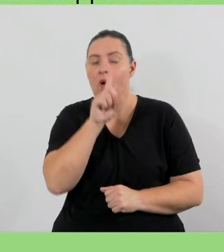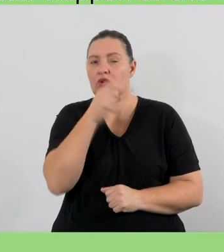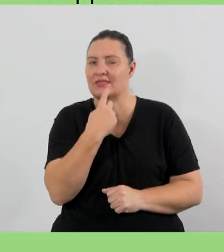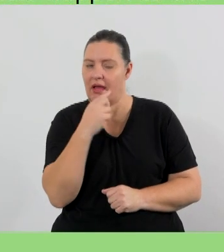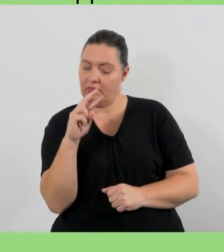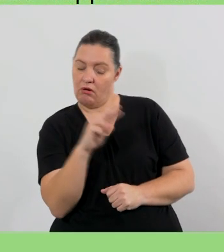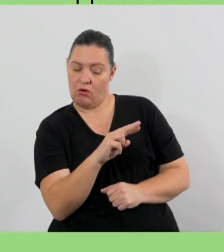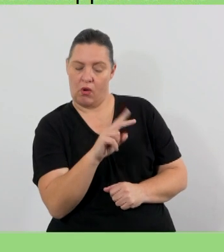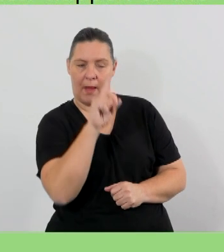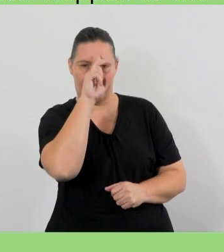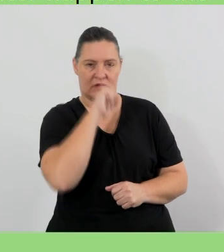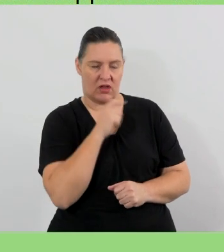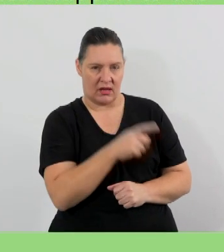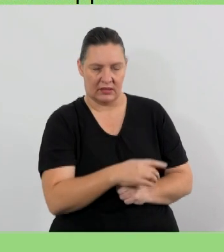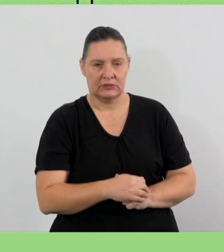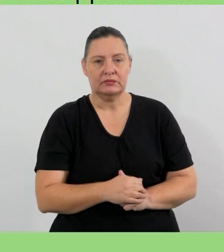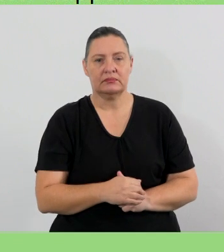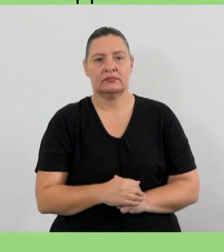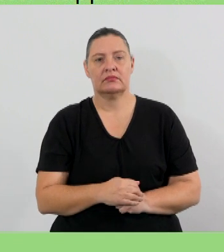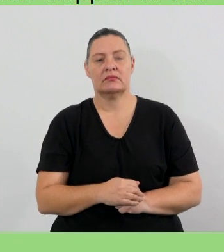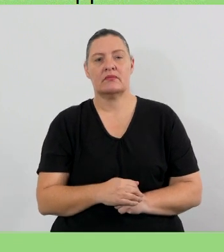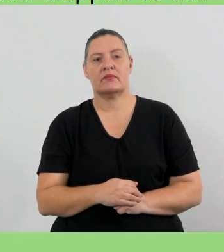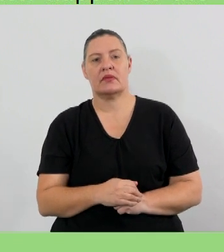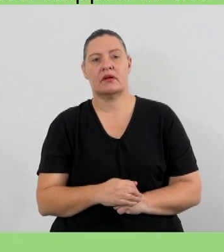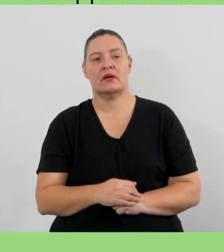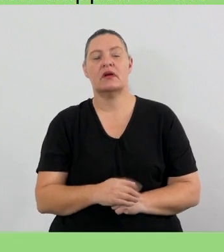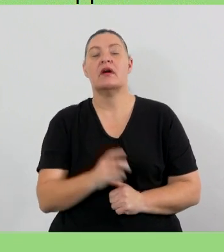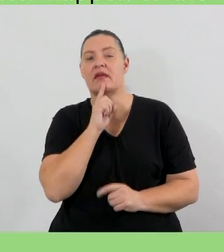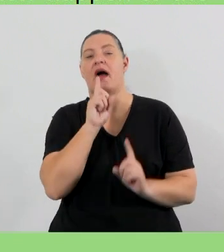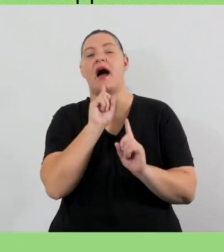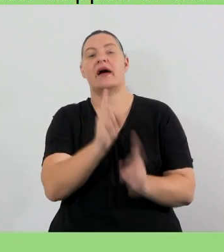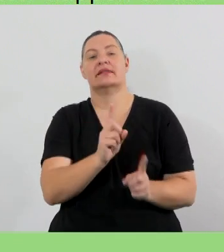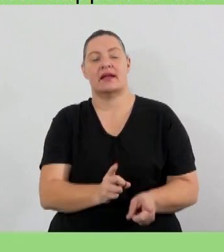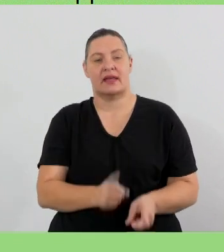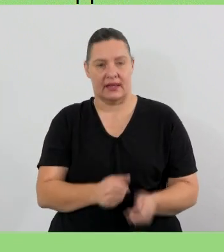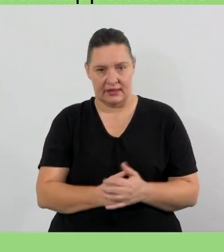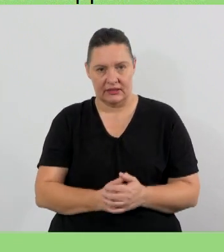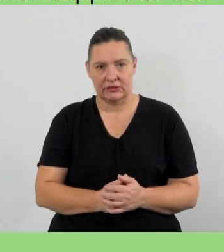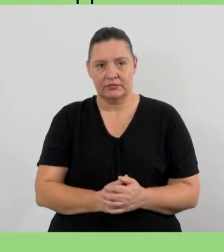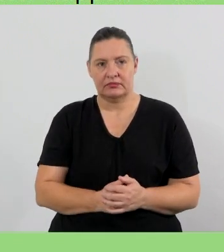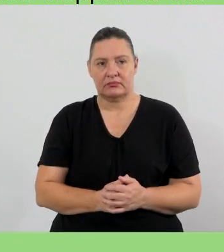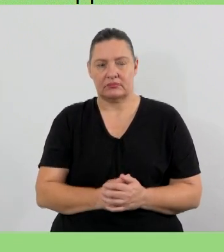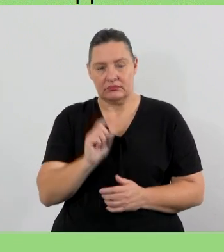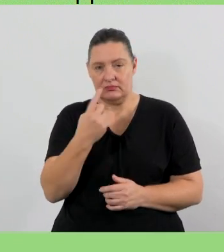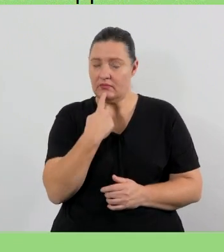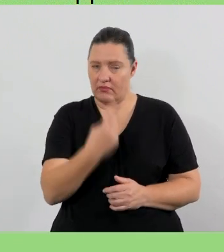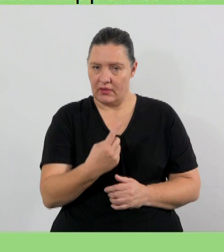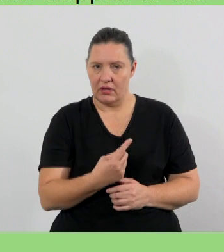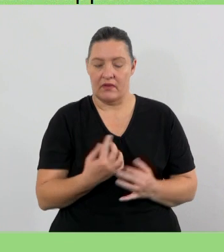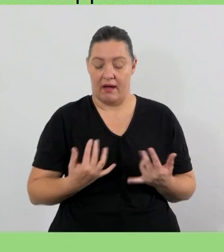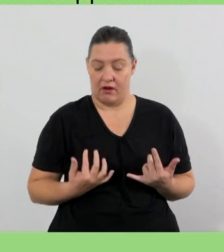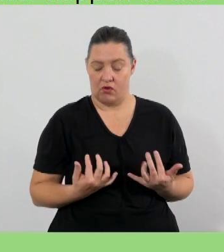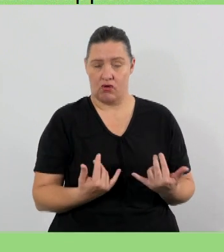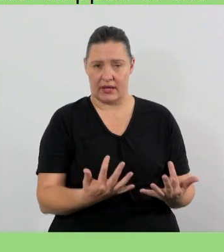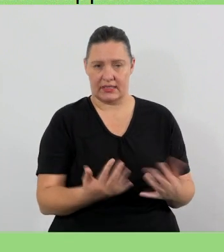says, look at the picture below, well, alongside, and answer the questions that follow. So our first question says, if